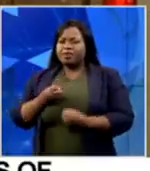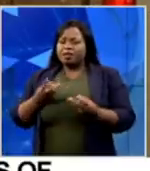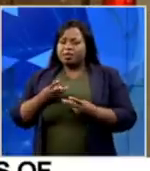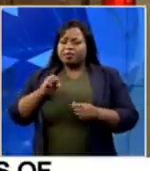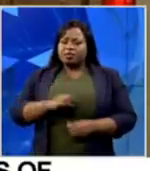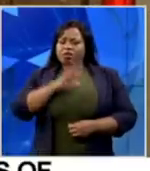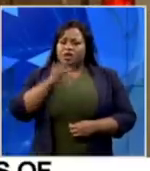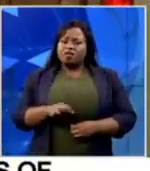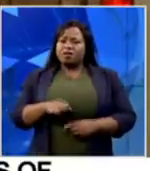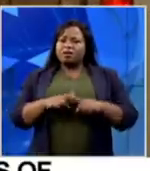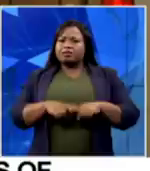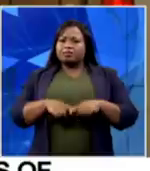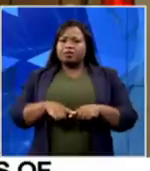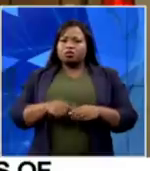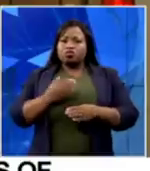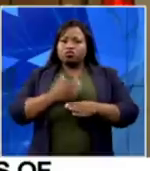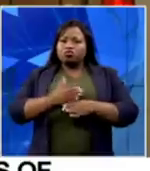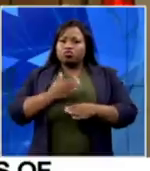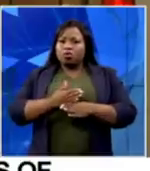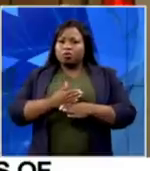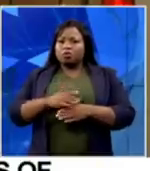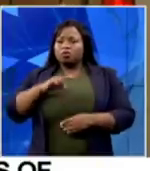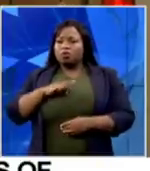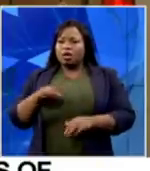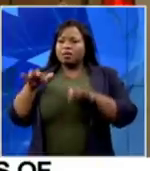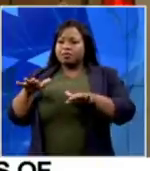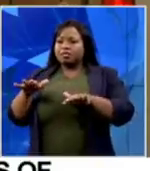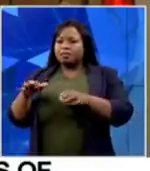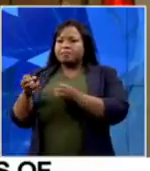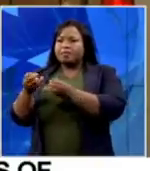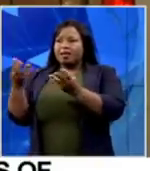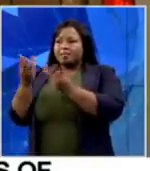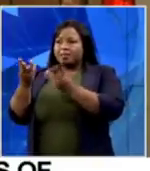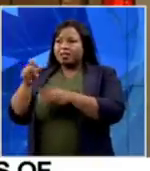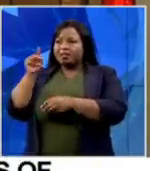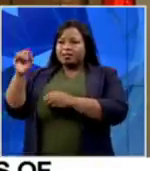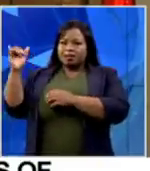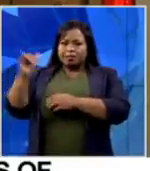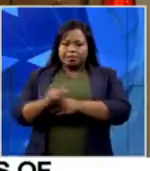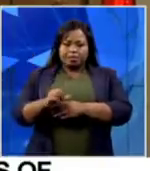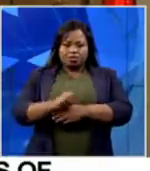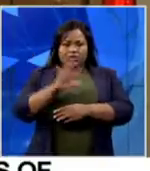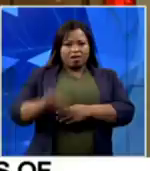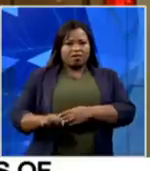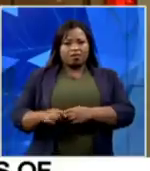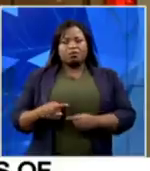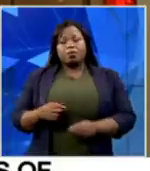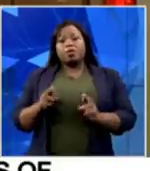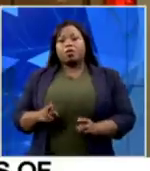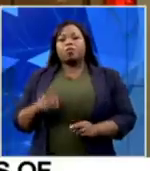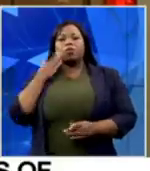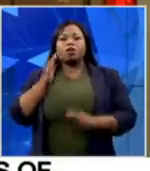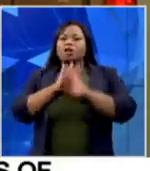on jobs in tourism. Britain is the biggest sender of tourists to South Africa, and so I really hope that everyone here, when this is all